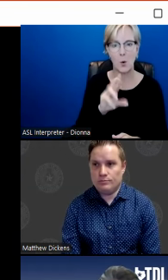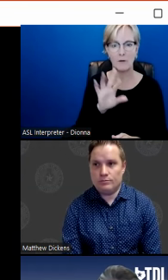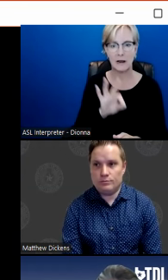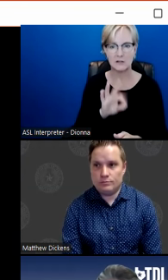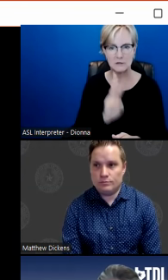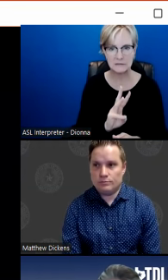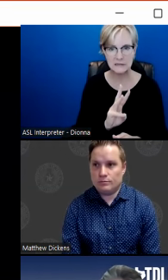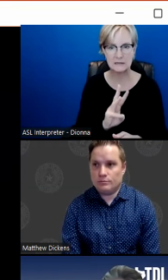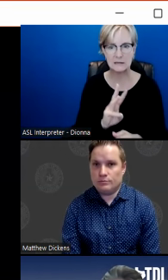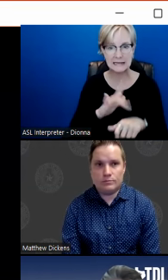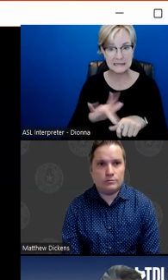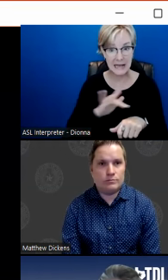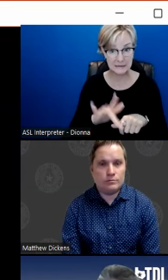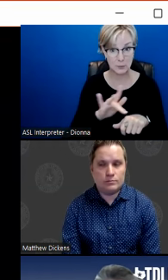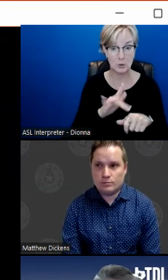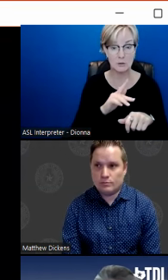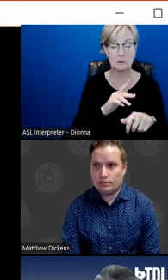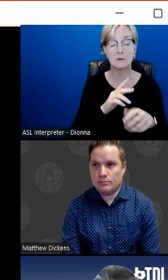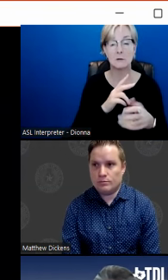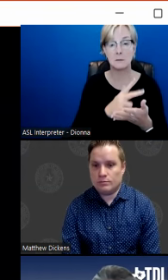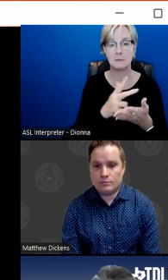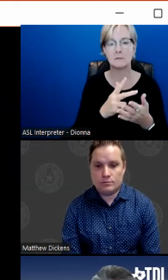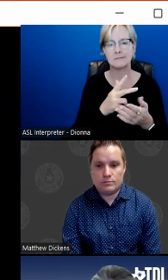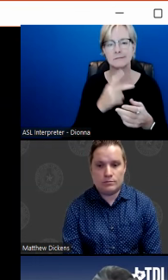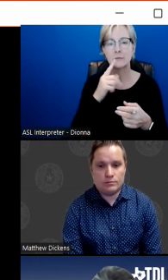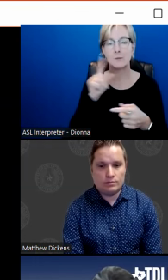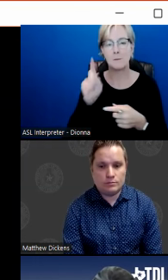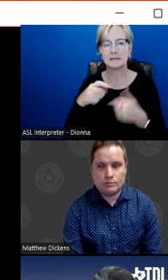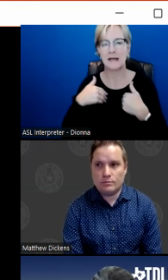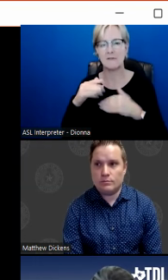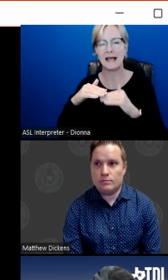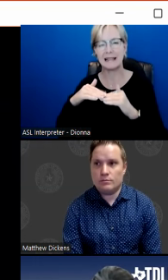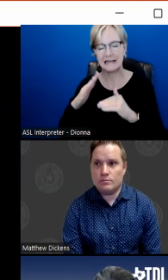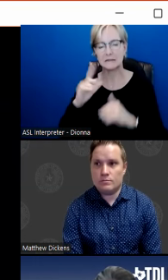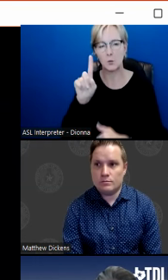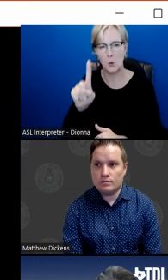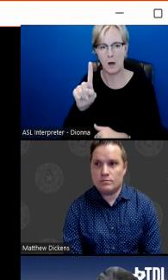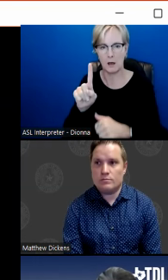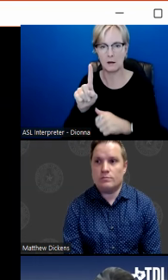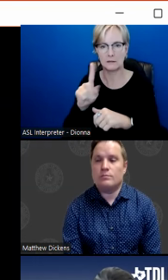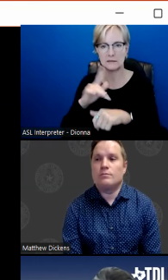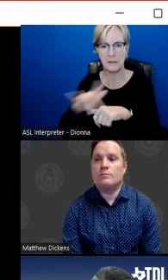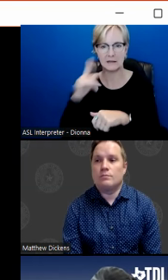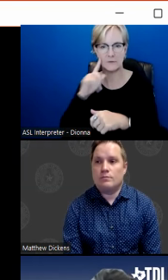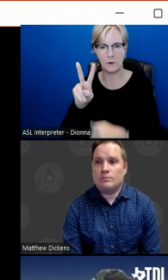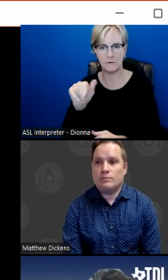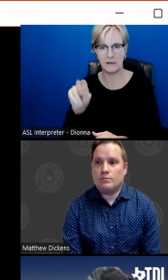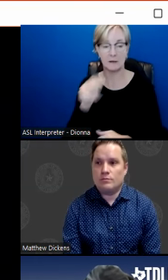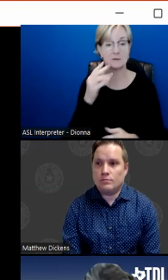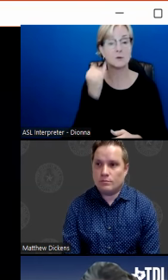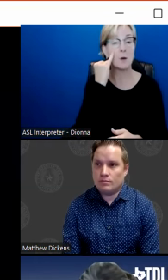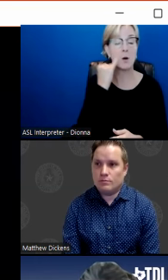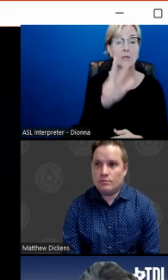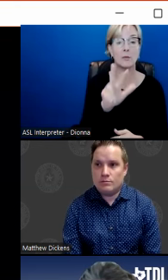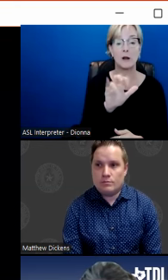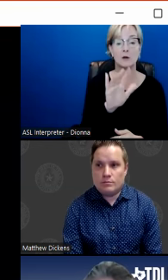accessible parking spaces, you have to provide a minimum of one van accessible parking space. So if you have a surface lot that had